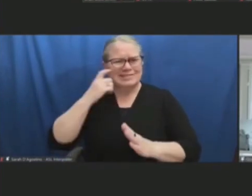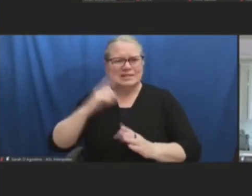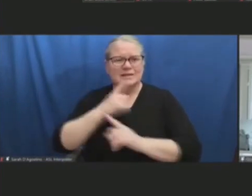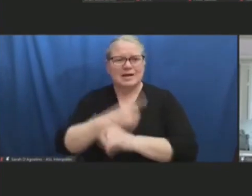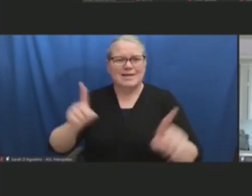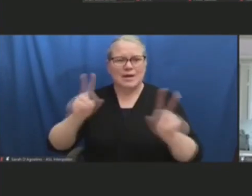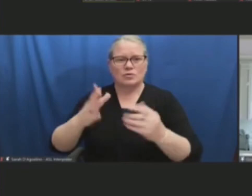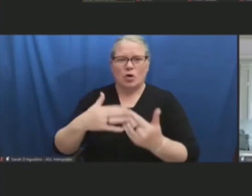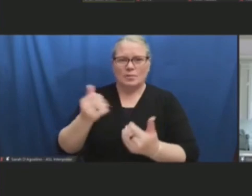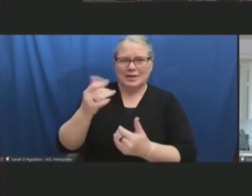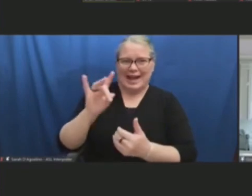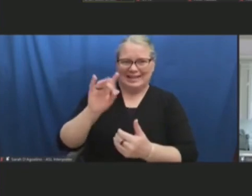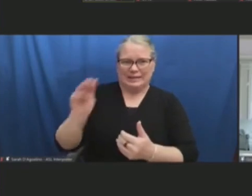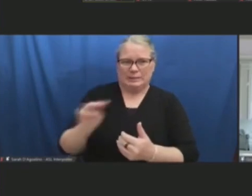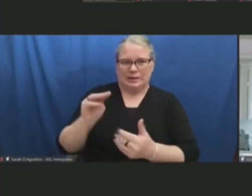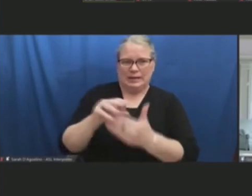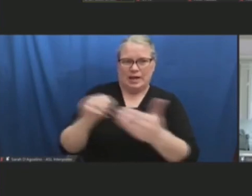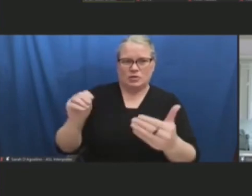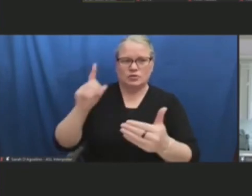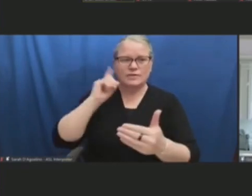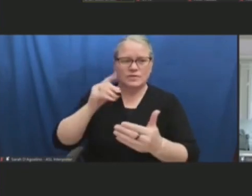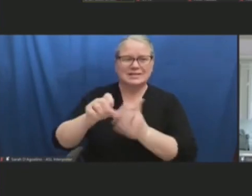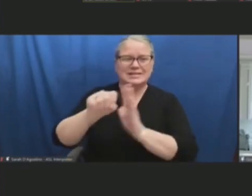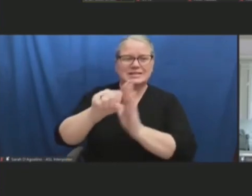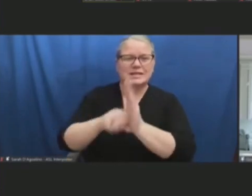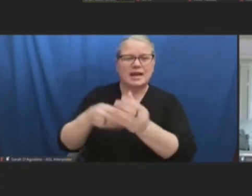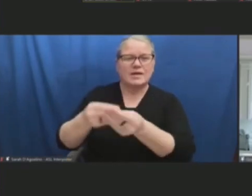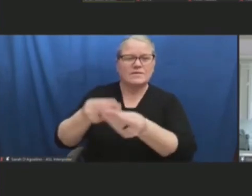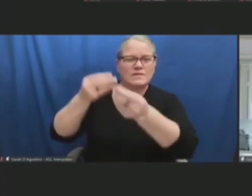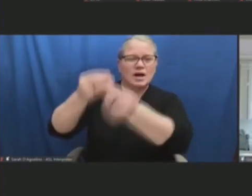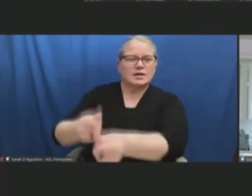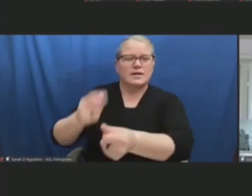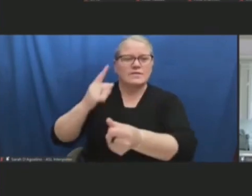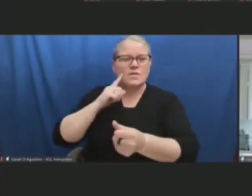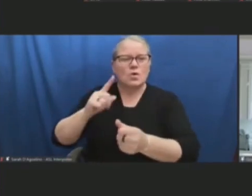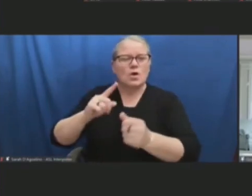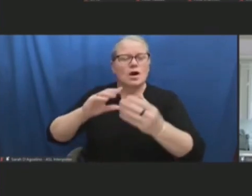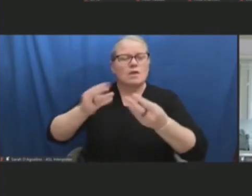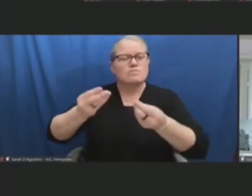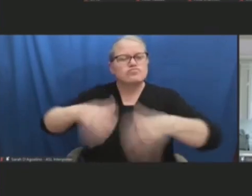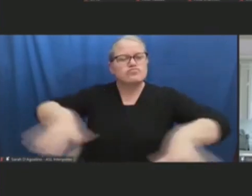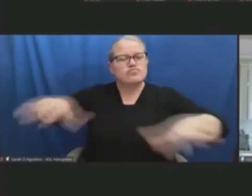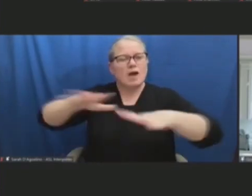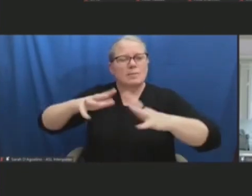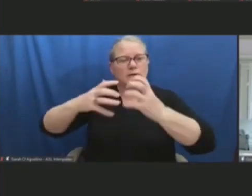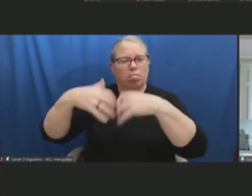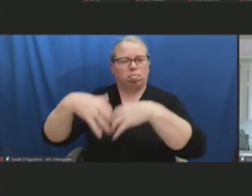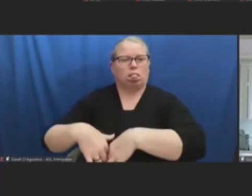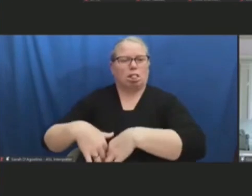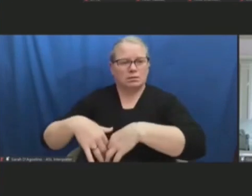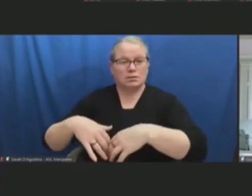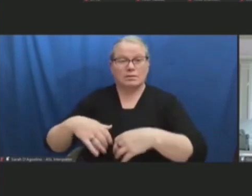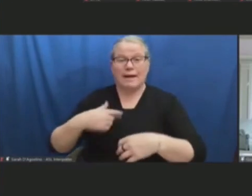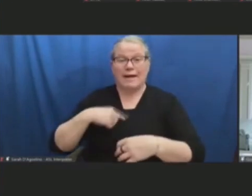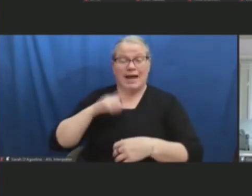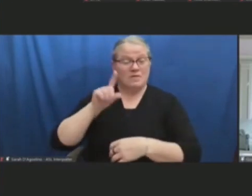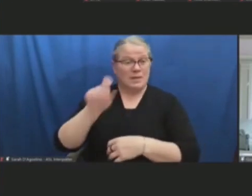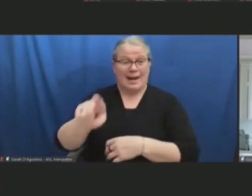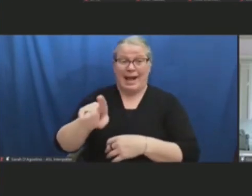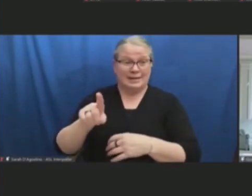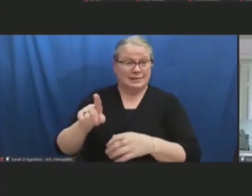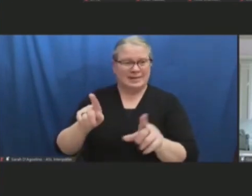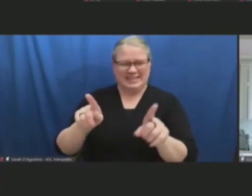funding for remediated blighted properties under the Brownfield remediation program. I've been asking you this question ever since you've been